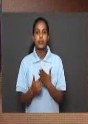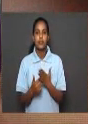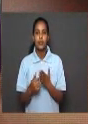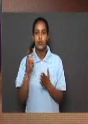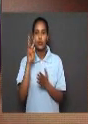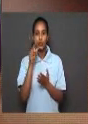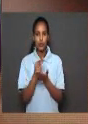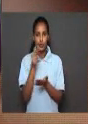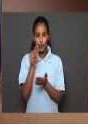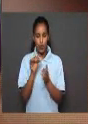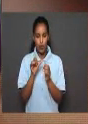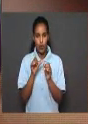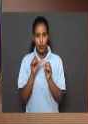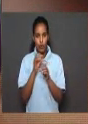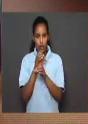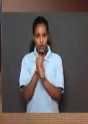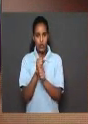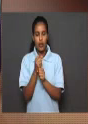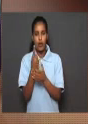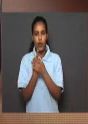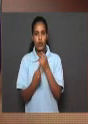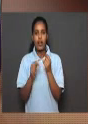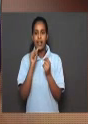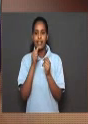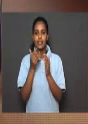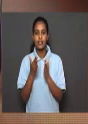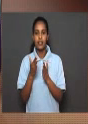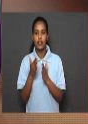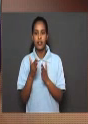the tube containing only the acetic acid